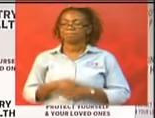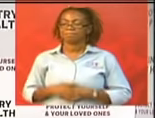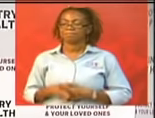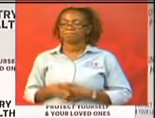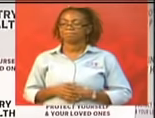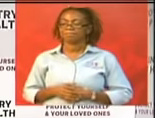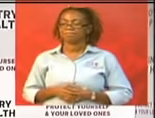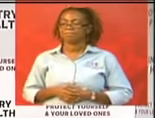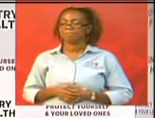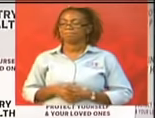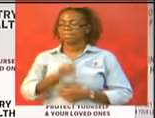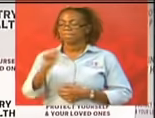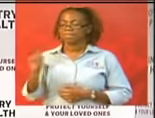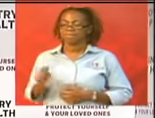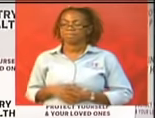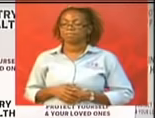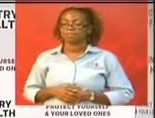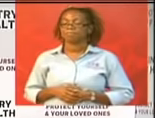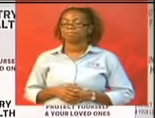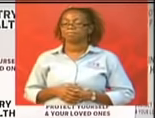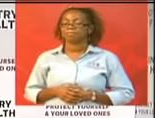questions.